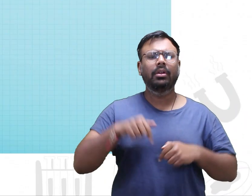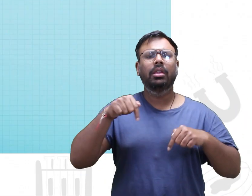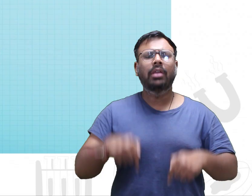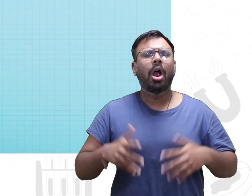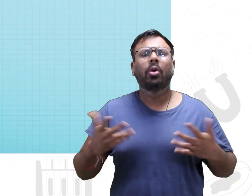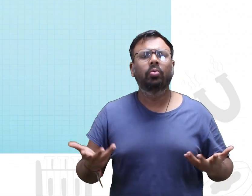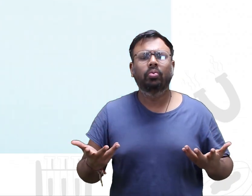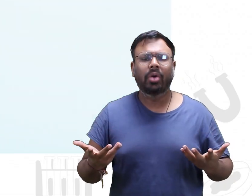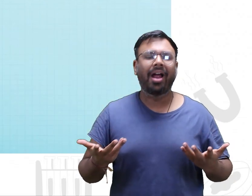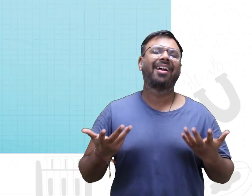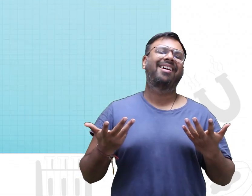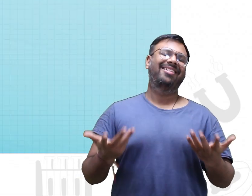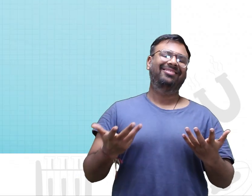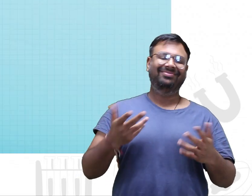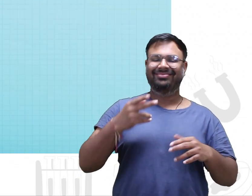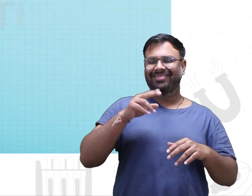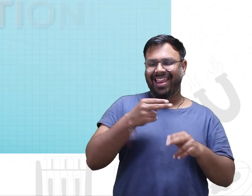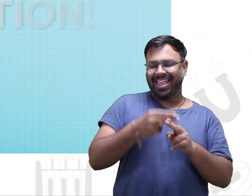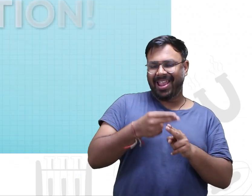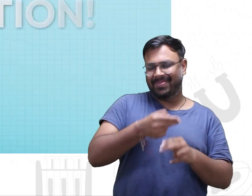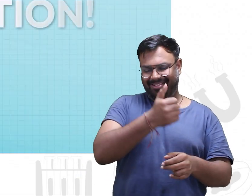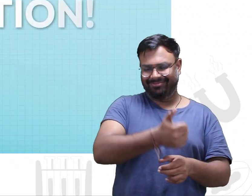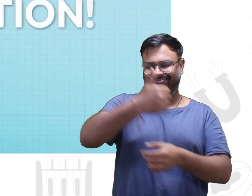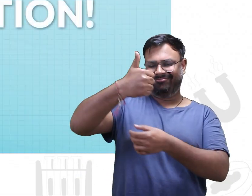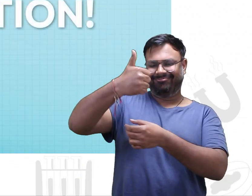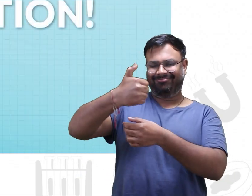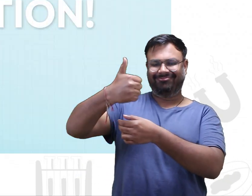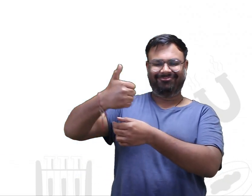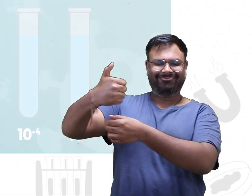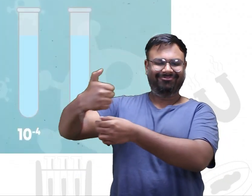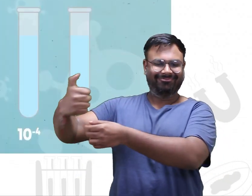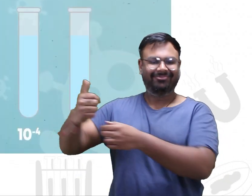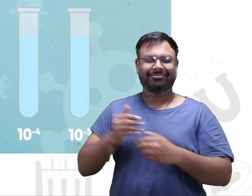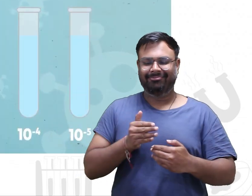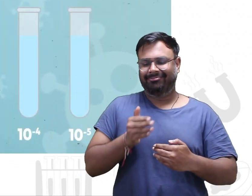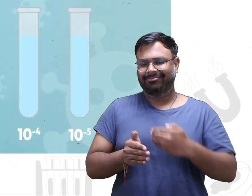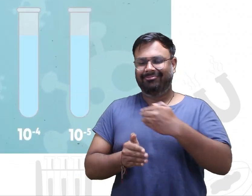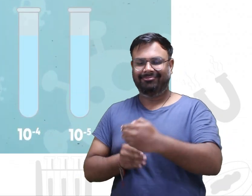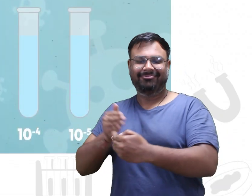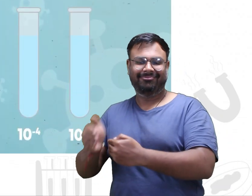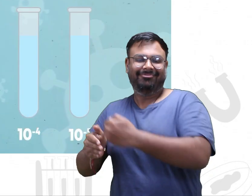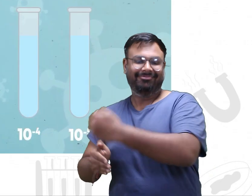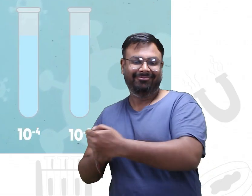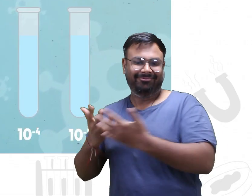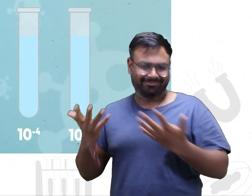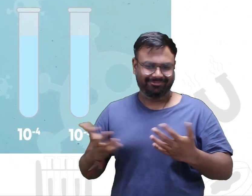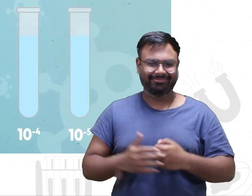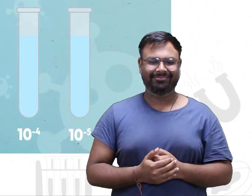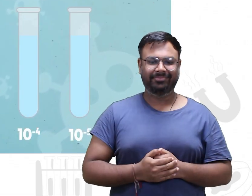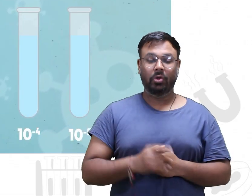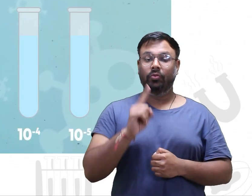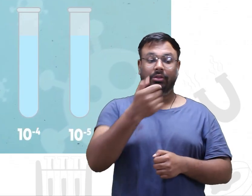10 milliliters distilled water. Now comes the fun part: serial dilution. As the name suggests, we will dilute our